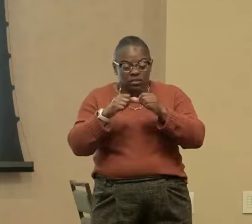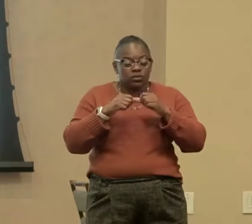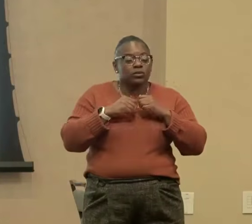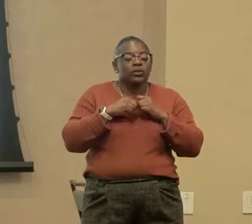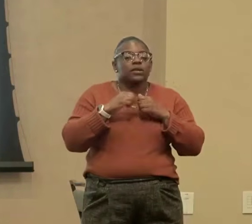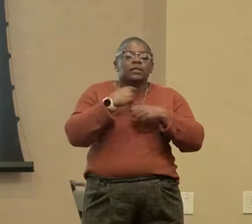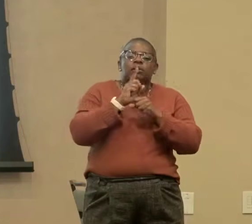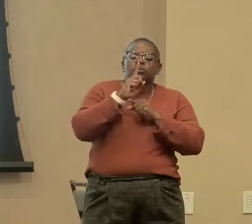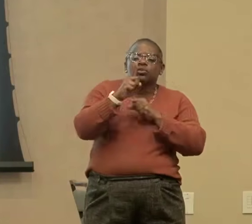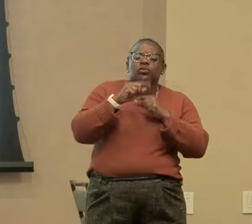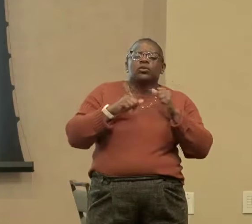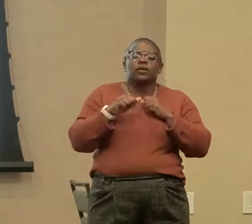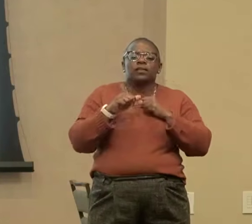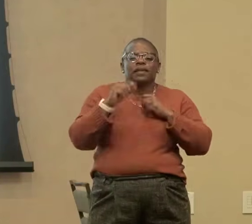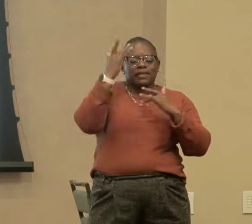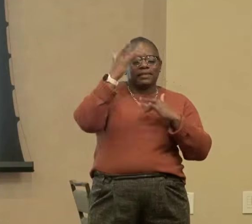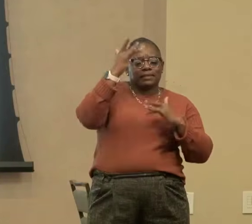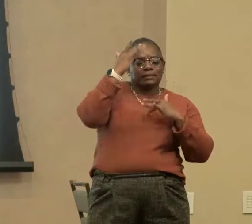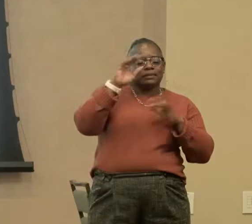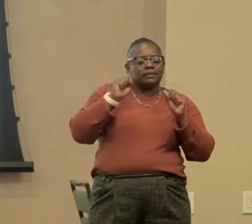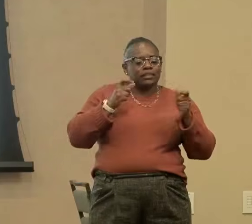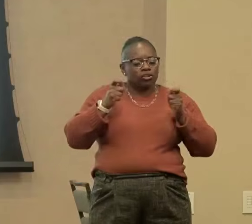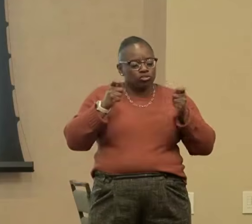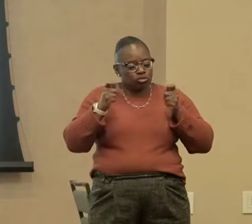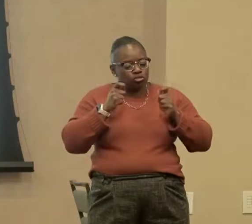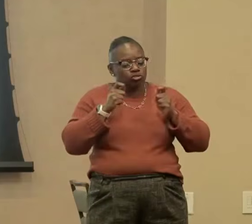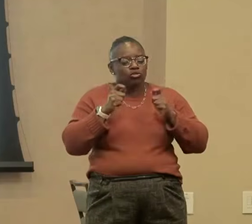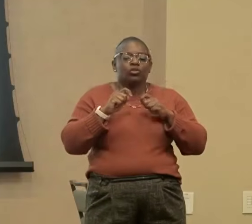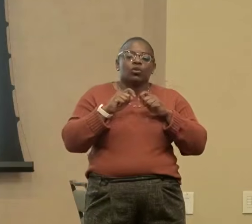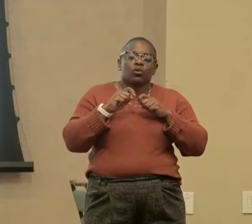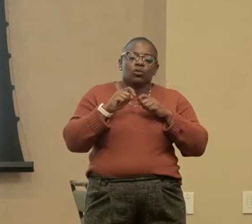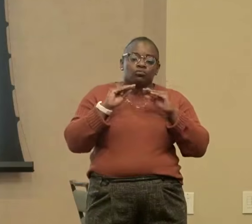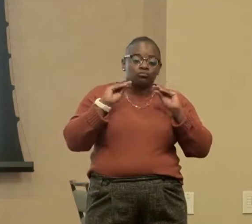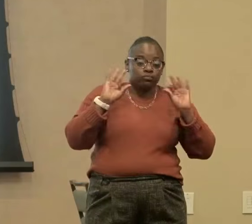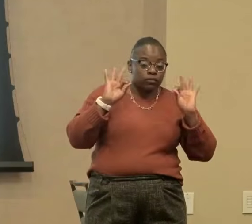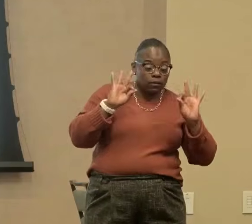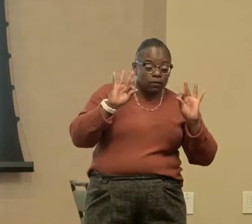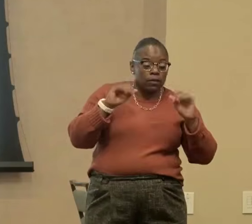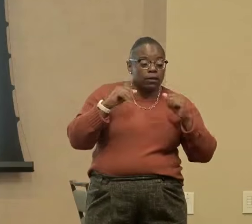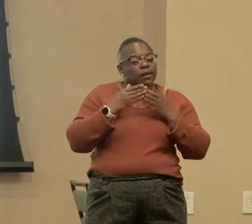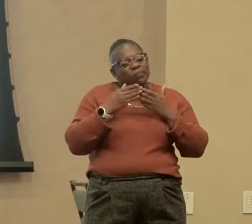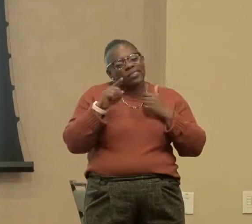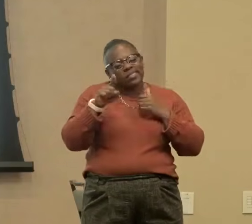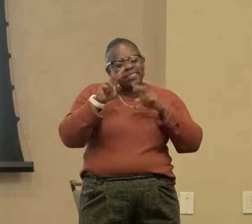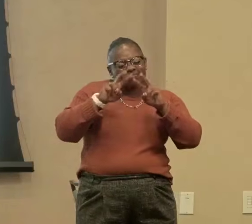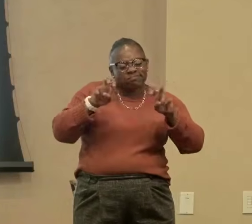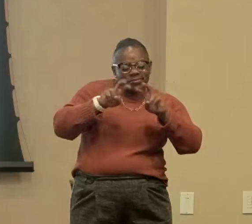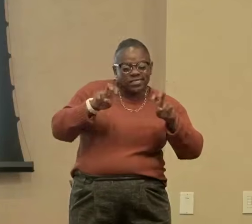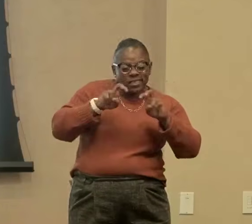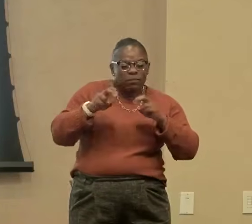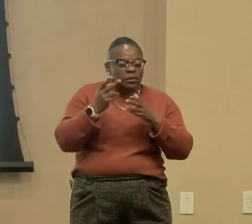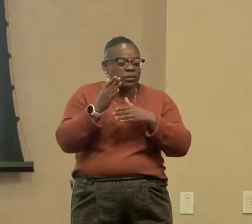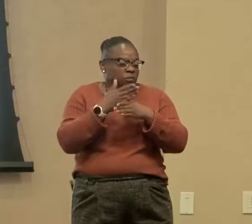the disease can be controlled very well. But that's through continued examination of the